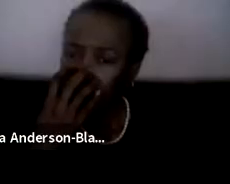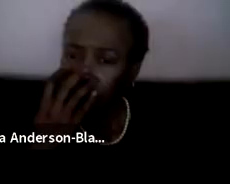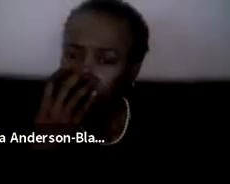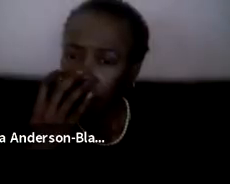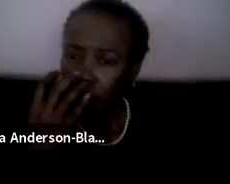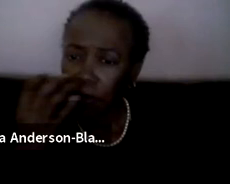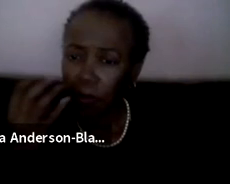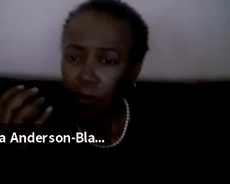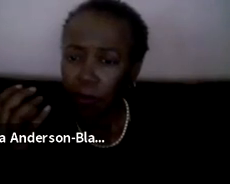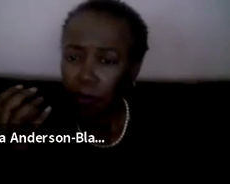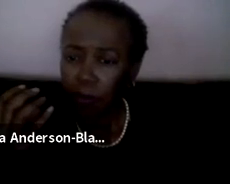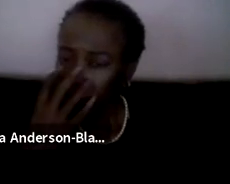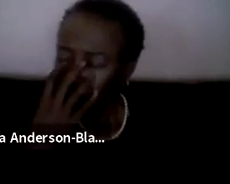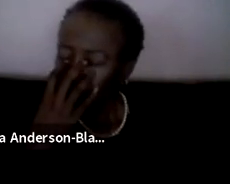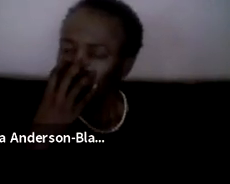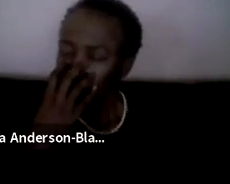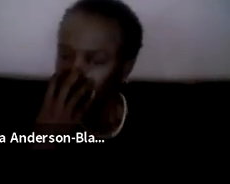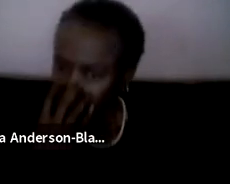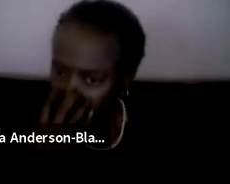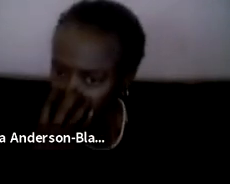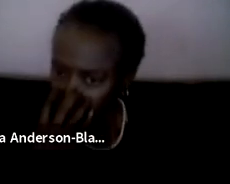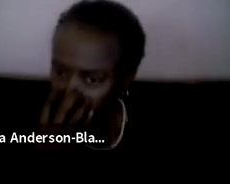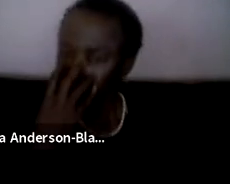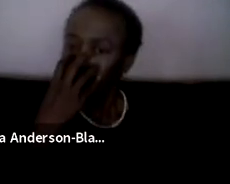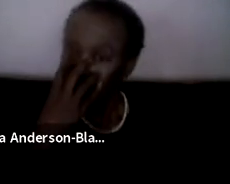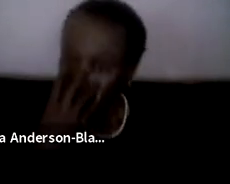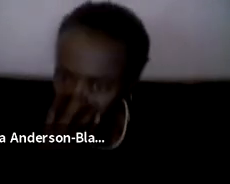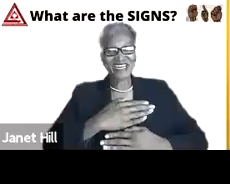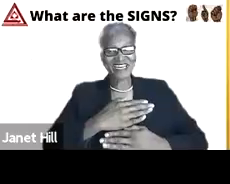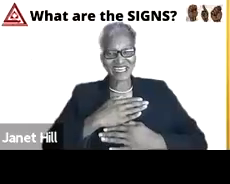Oxygen. And try to breathe with it now, okay?